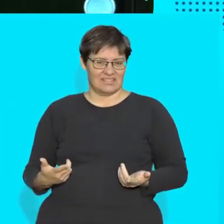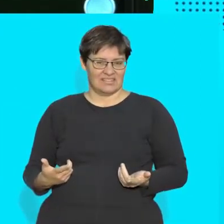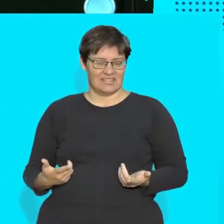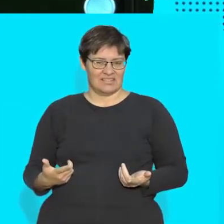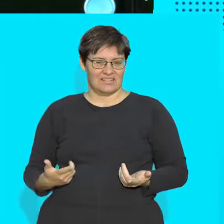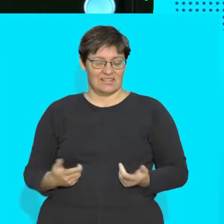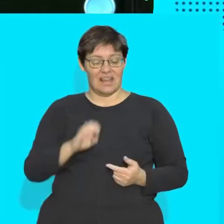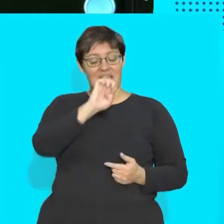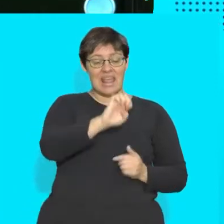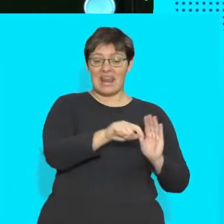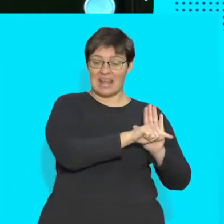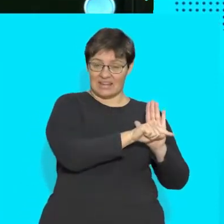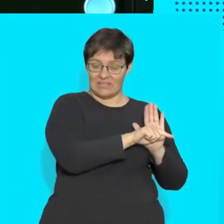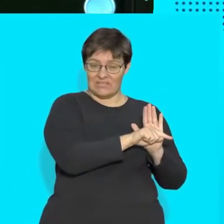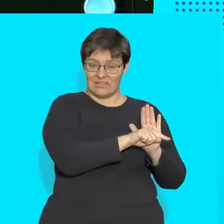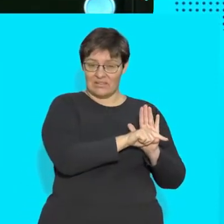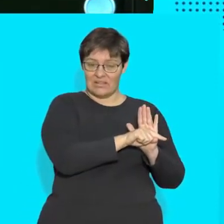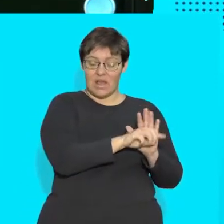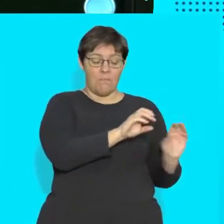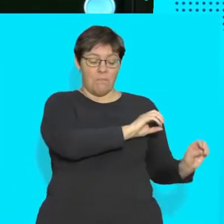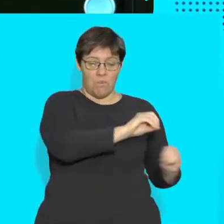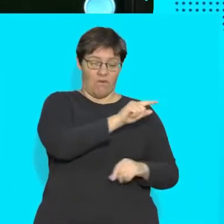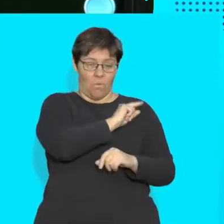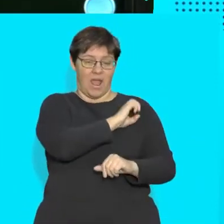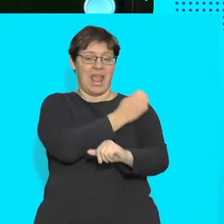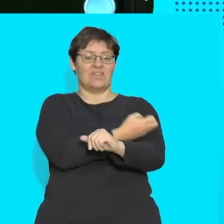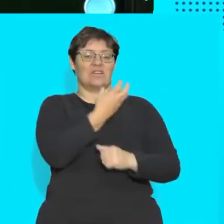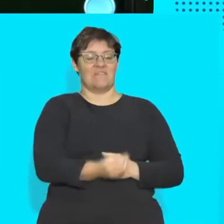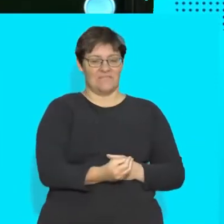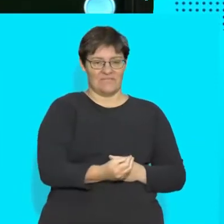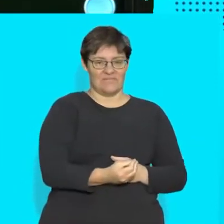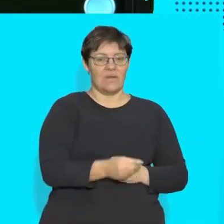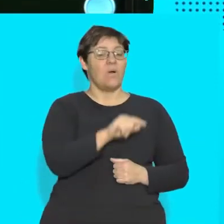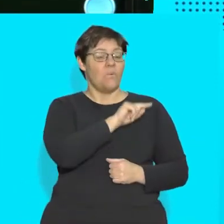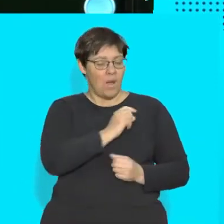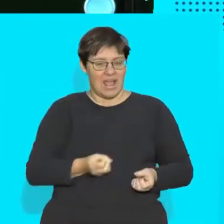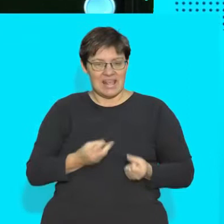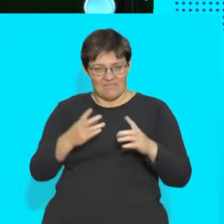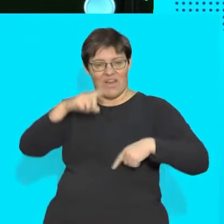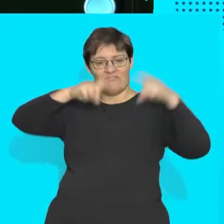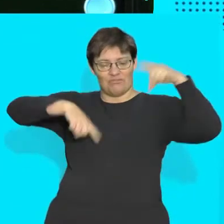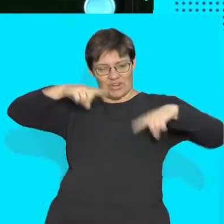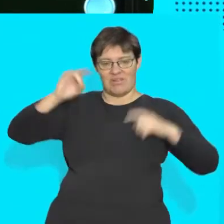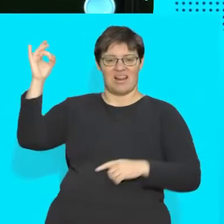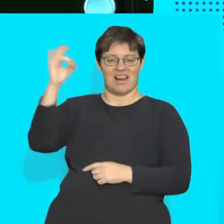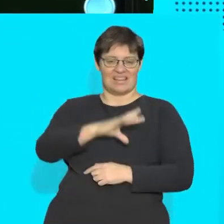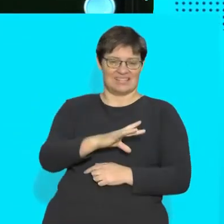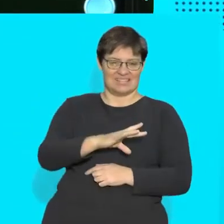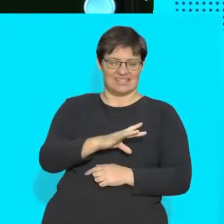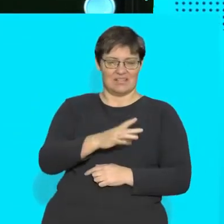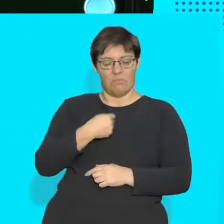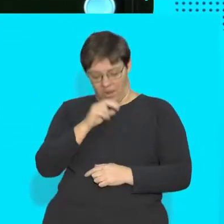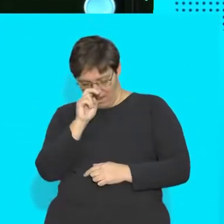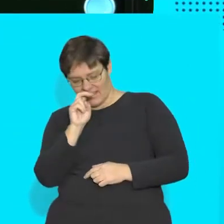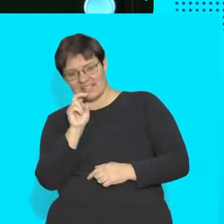electrons moving with a certain energy, that means they give off a certain frequency of light, and we can